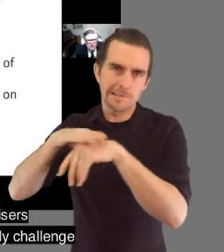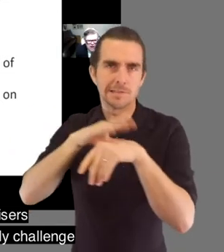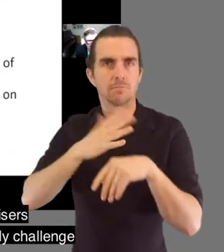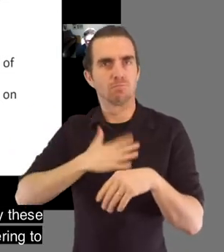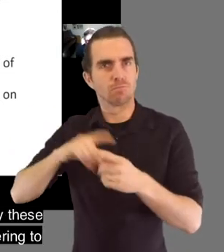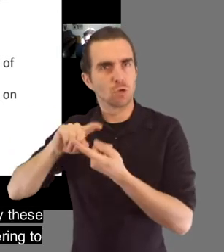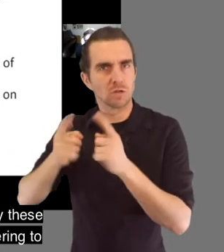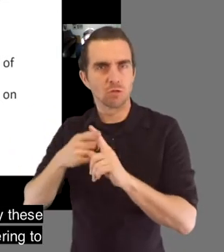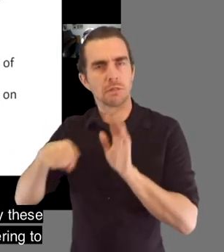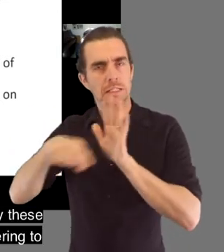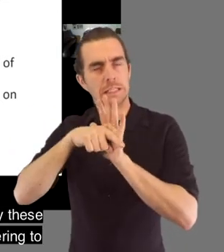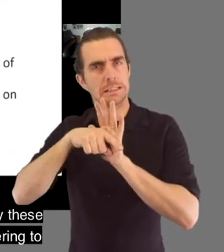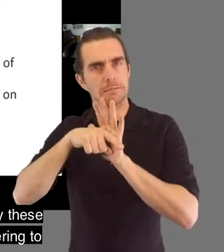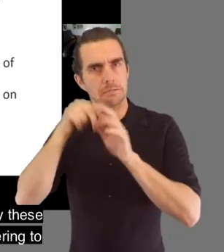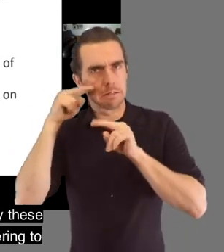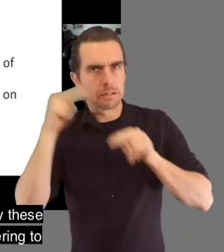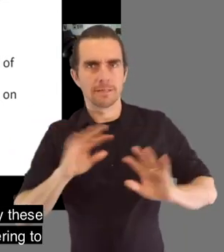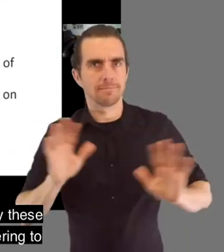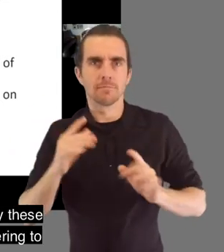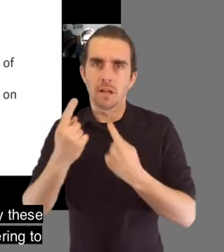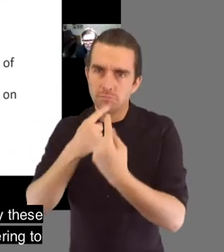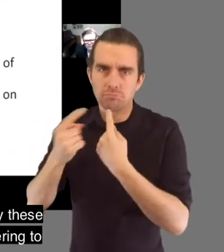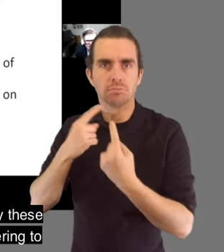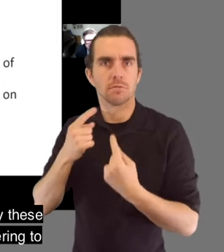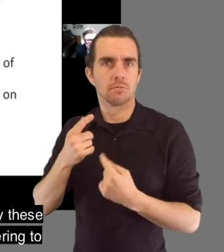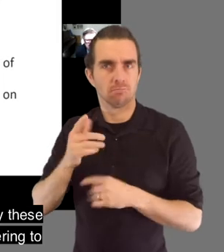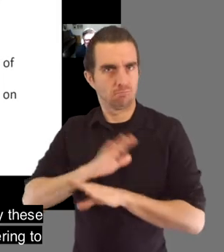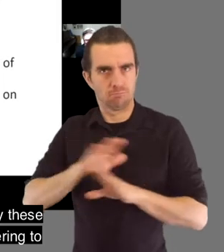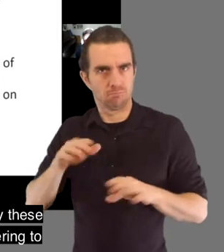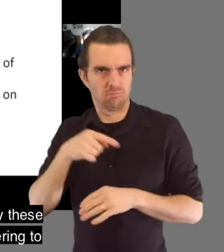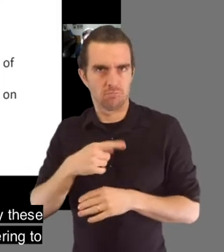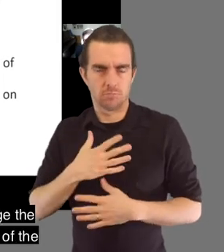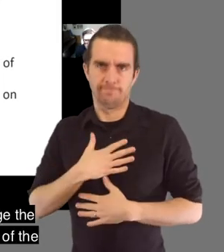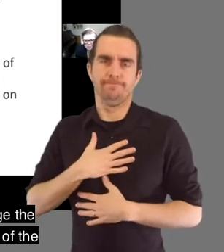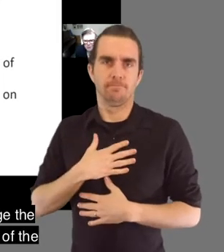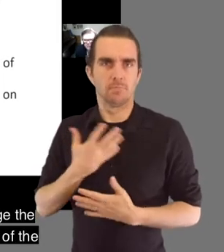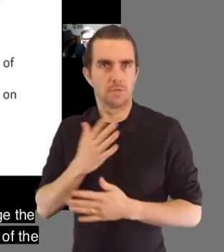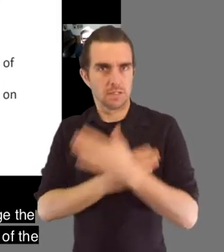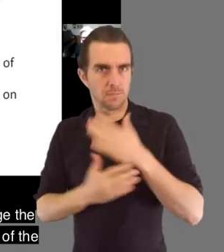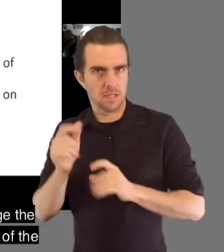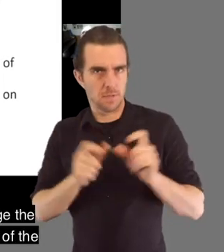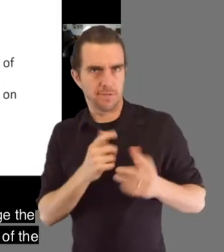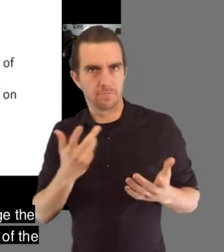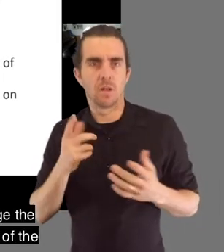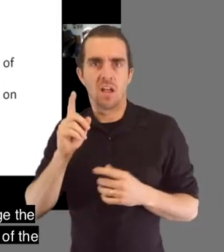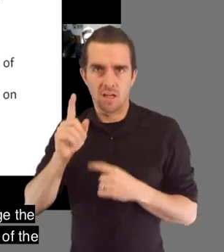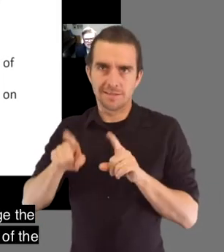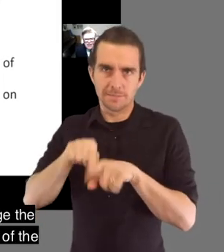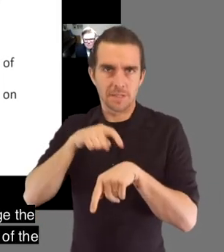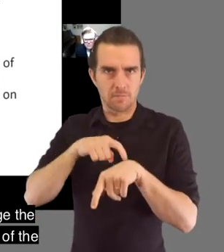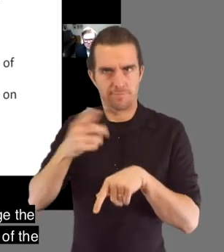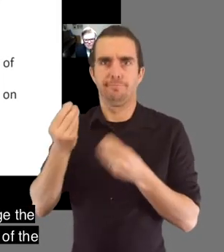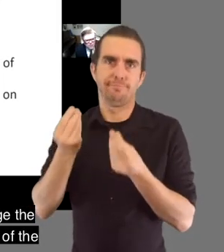only challenge negative portrayal and explain why these both offensive and disempowering to disabled people, but also challenge